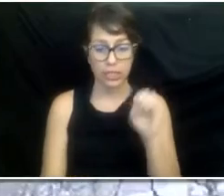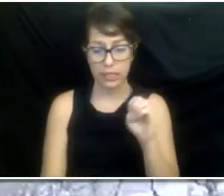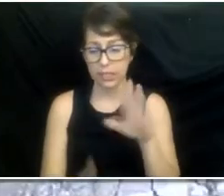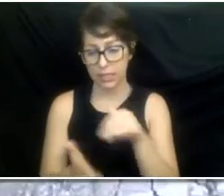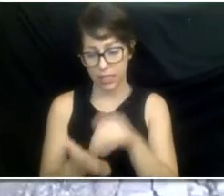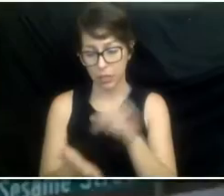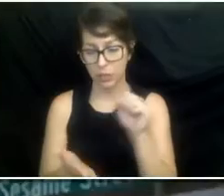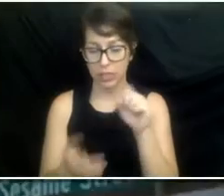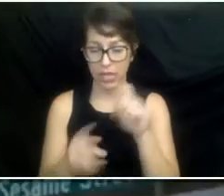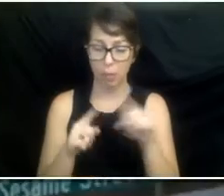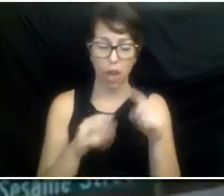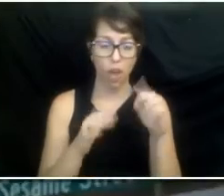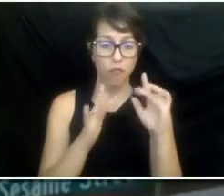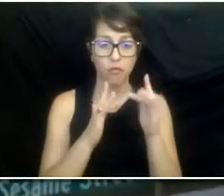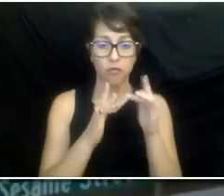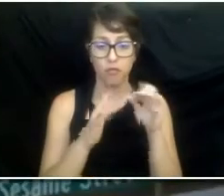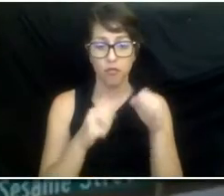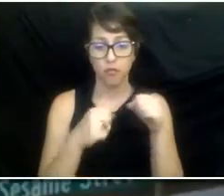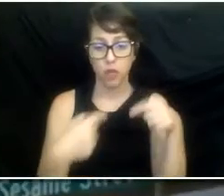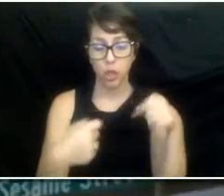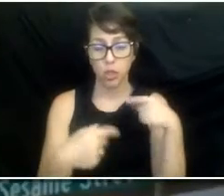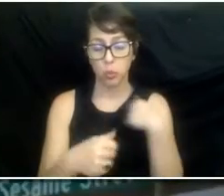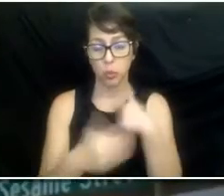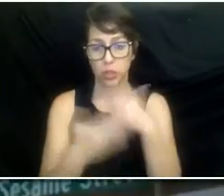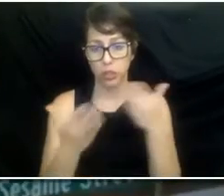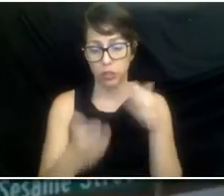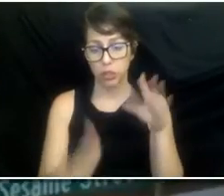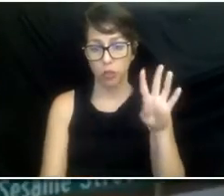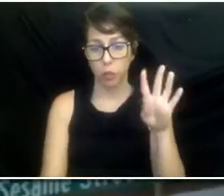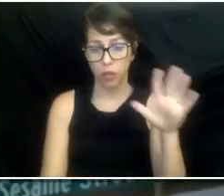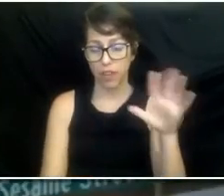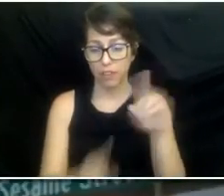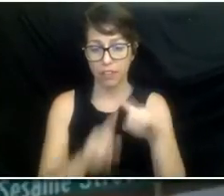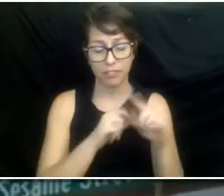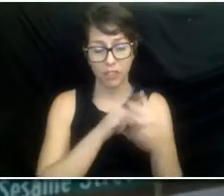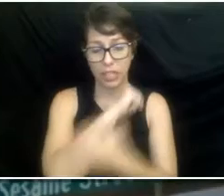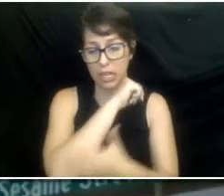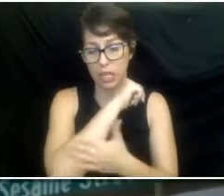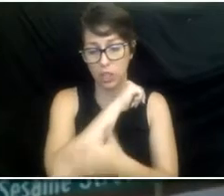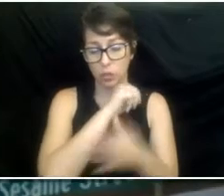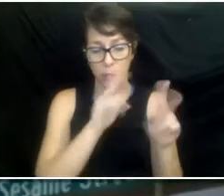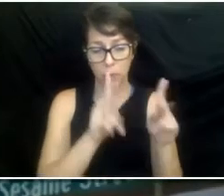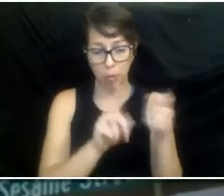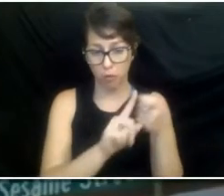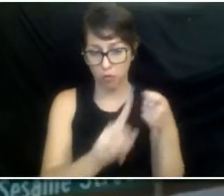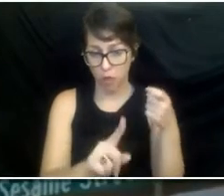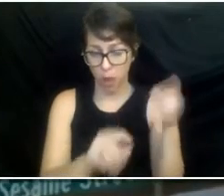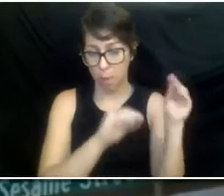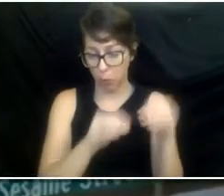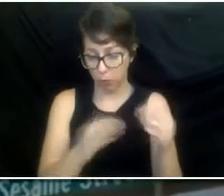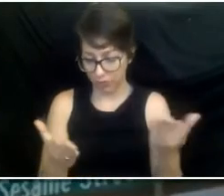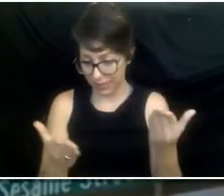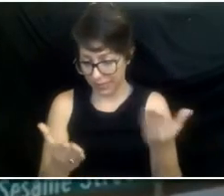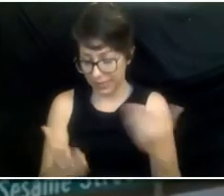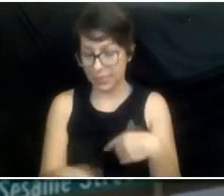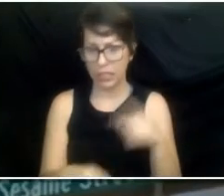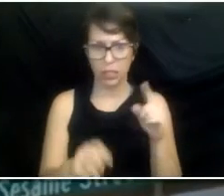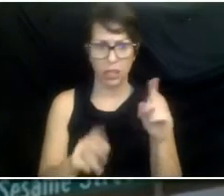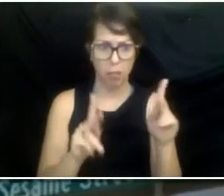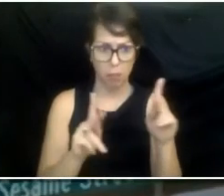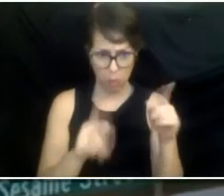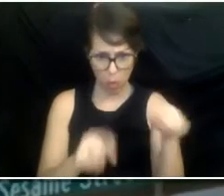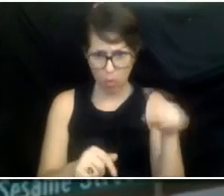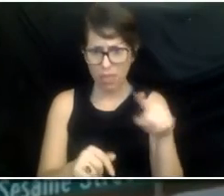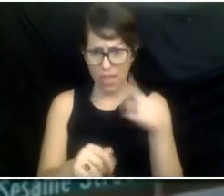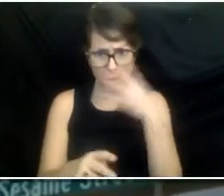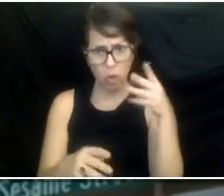you uh thank you so much Council M Manaka and thank you to all the council members for your very thoughtful questions